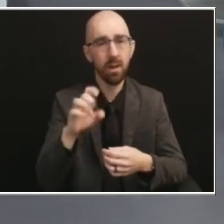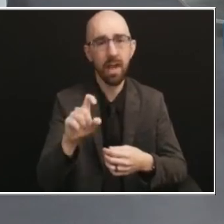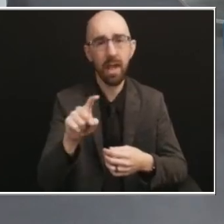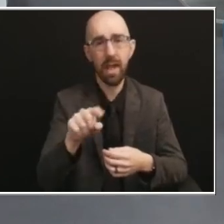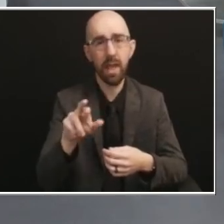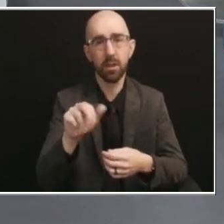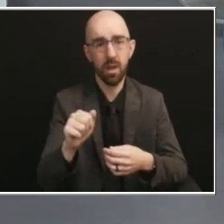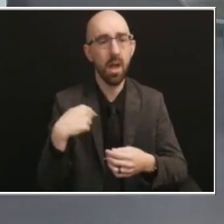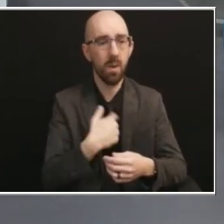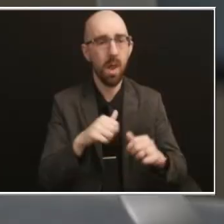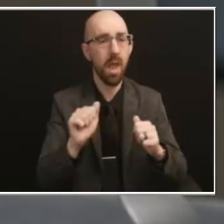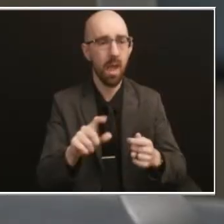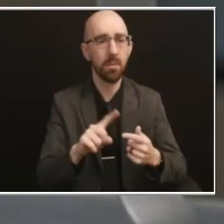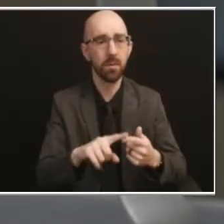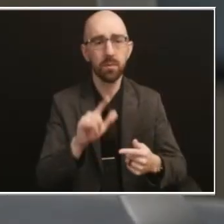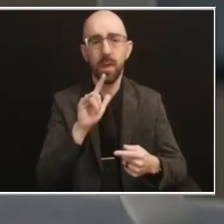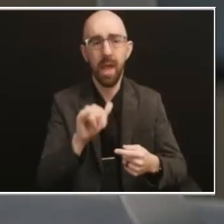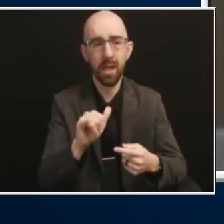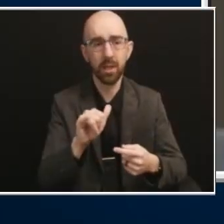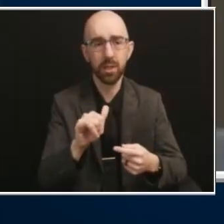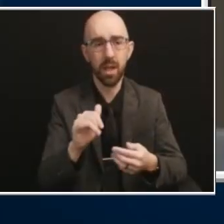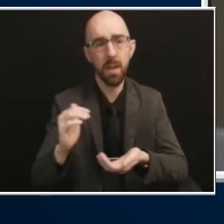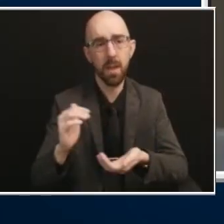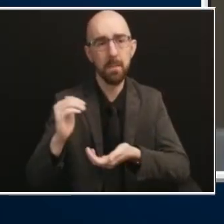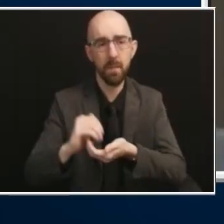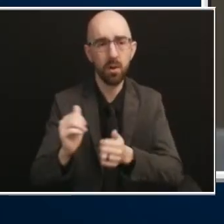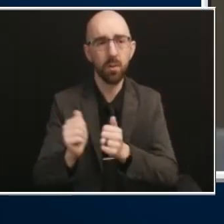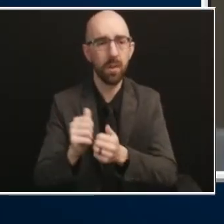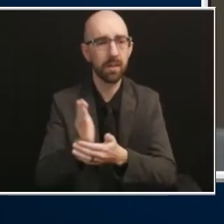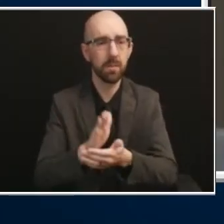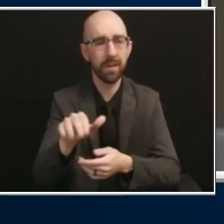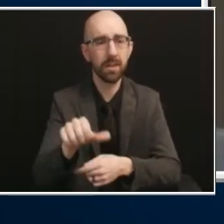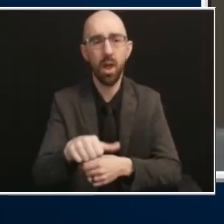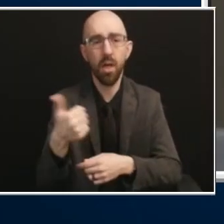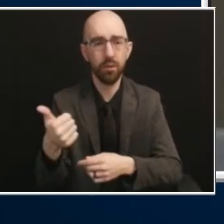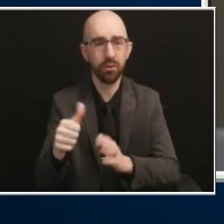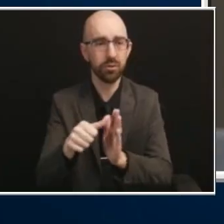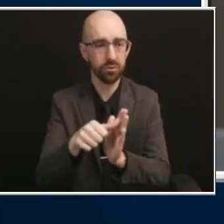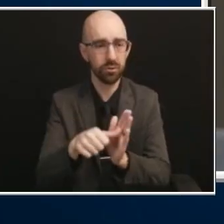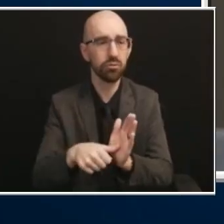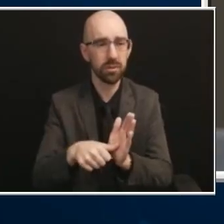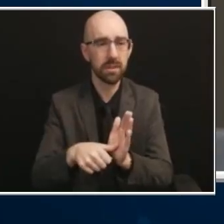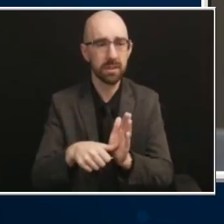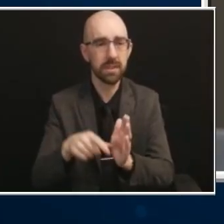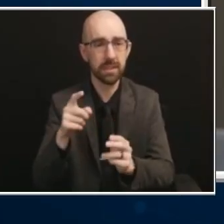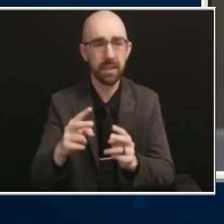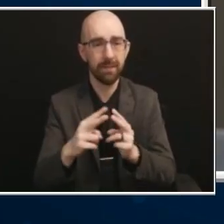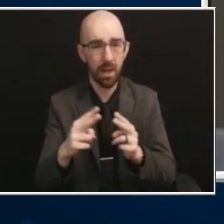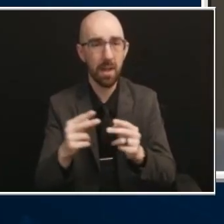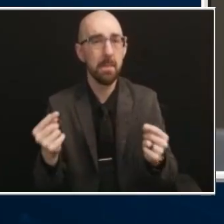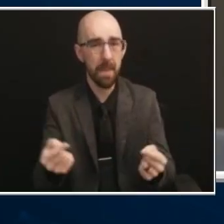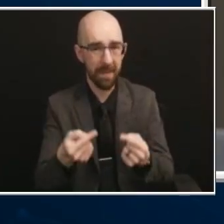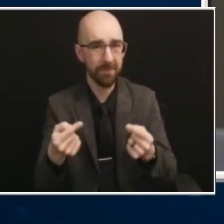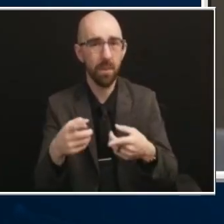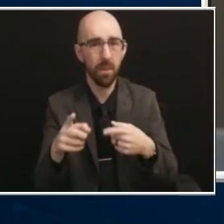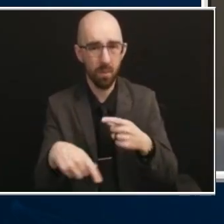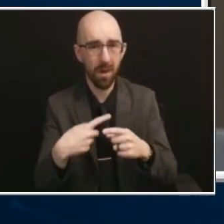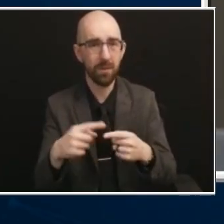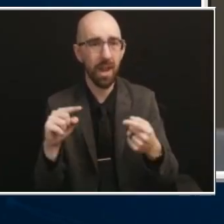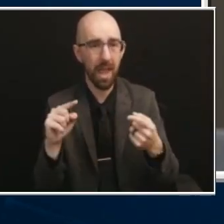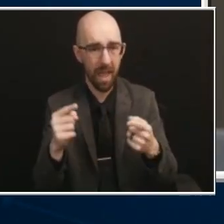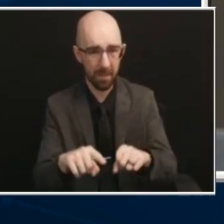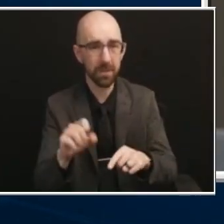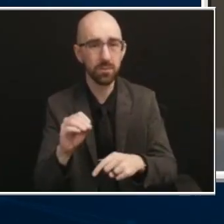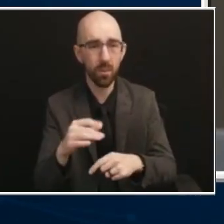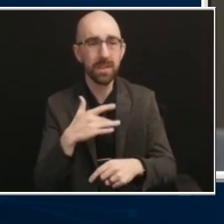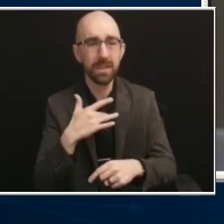were able to actually partner it with some of his other surgeries. It is very painful while it happens. And so typically if we're